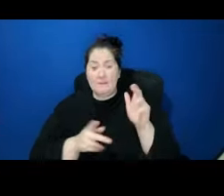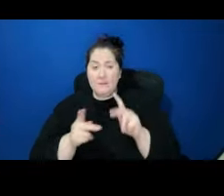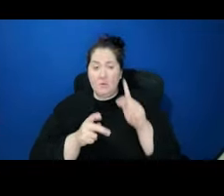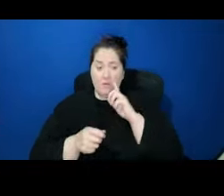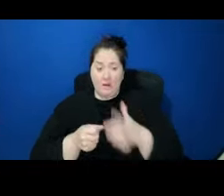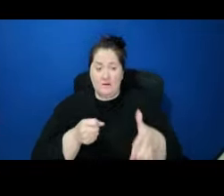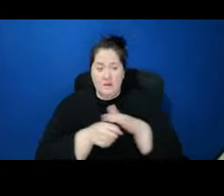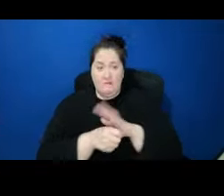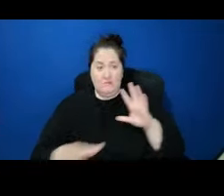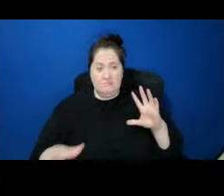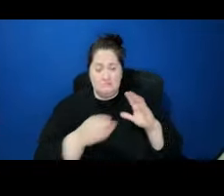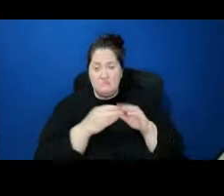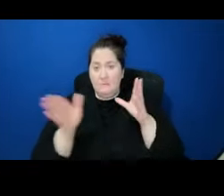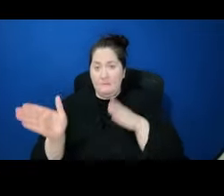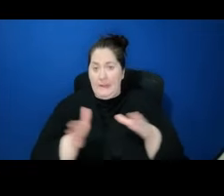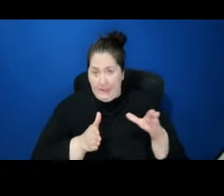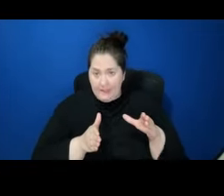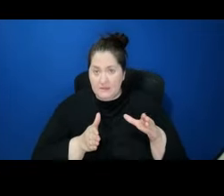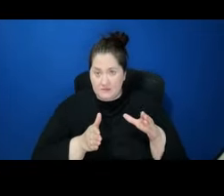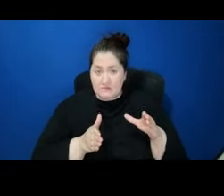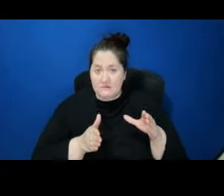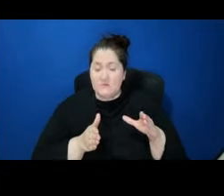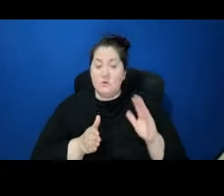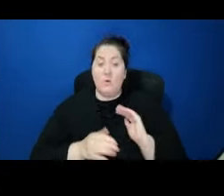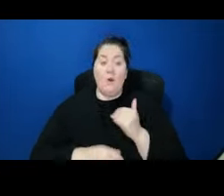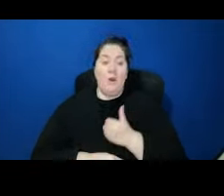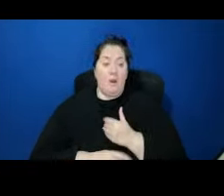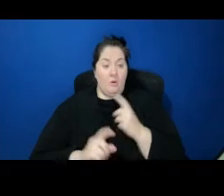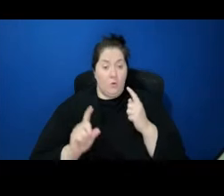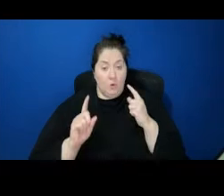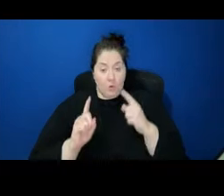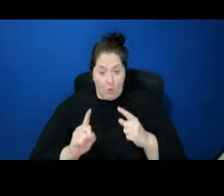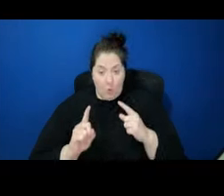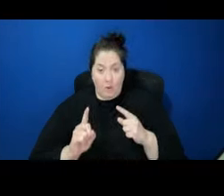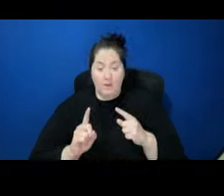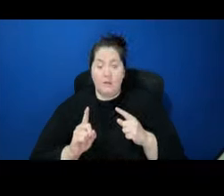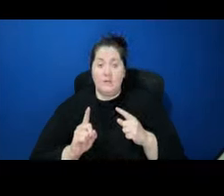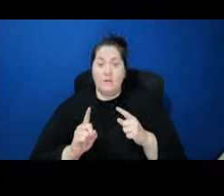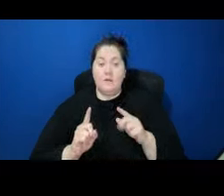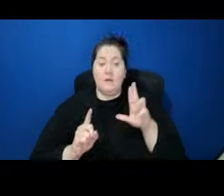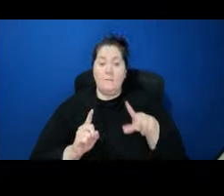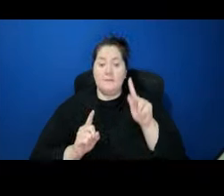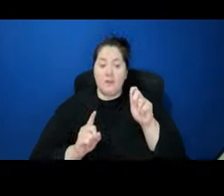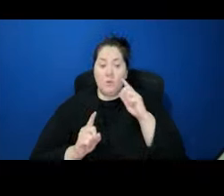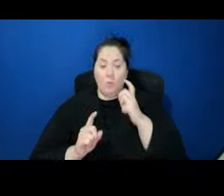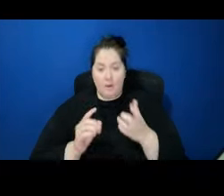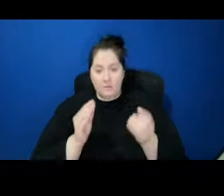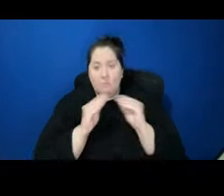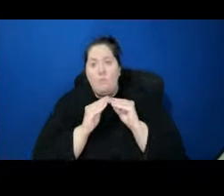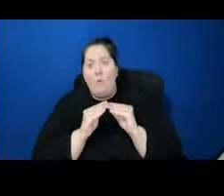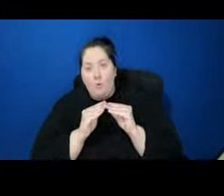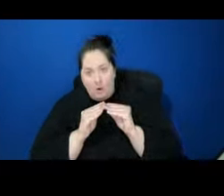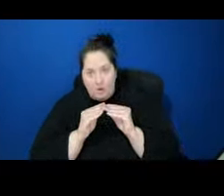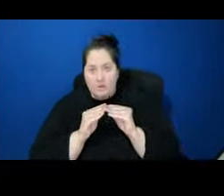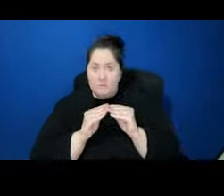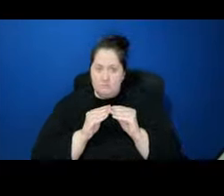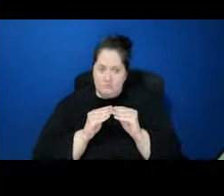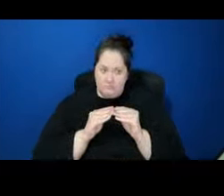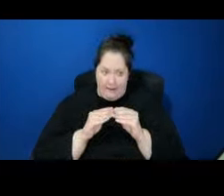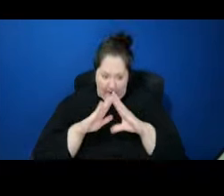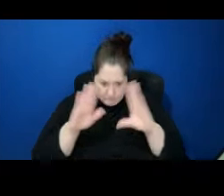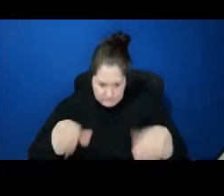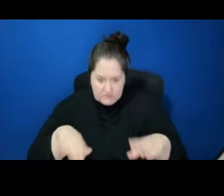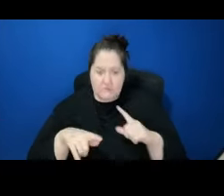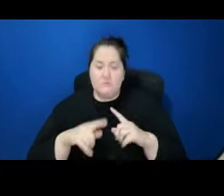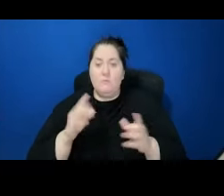this comprehensive plan. And with that, our goals with this update are to increase the supply and diversity of housing, to reduce